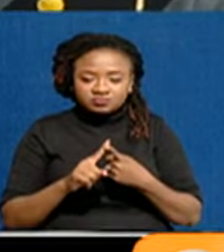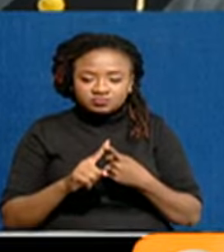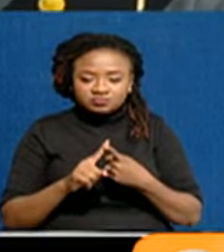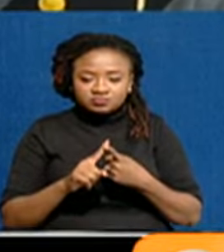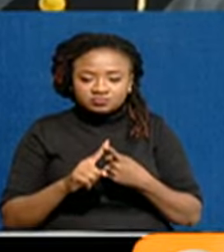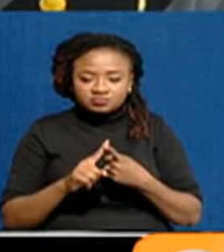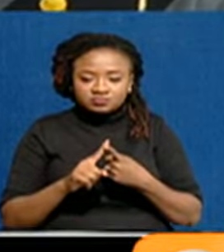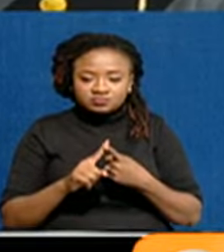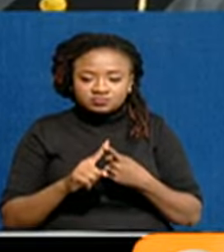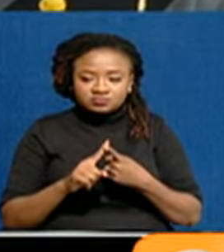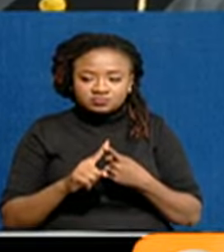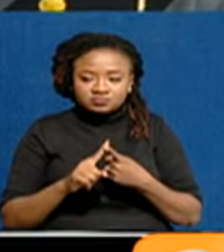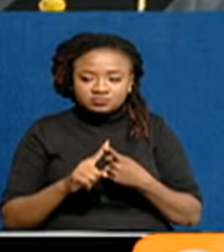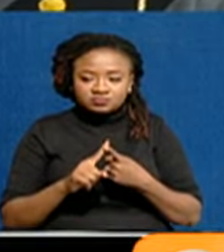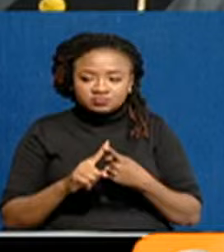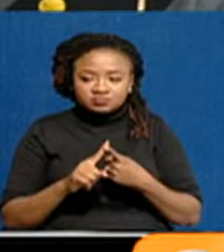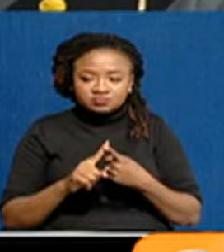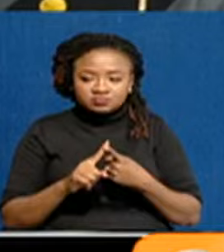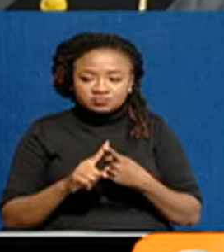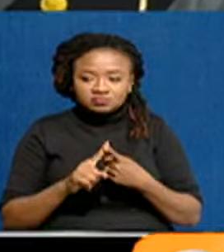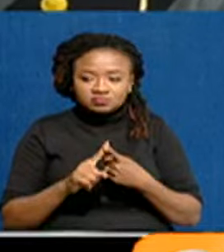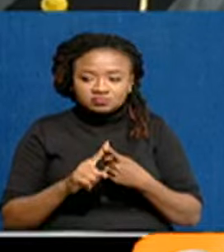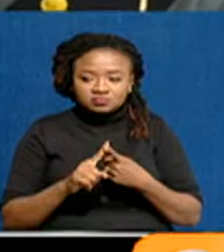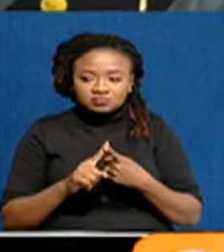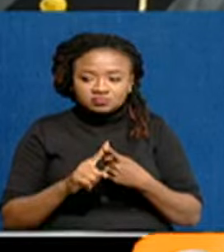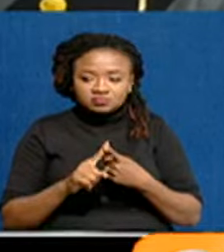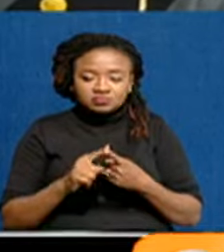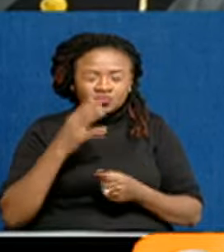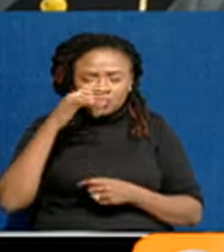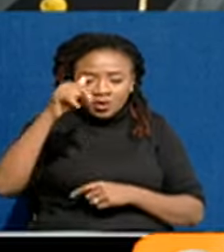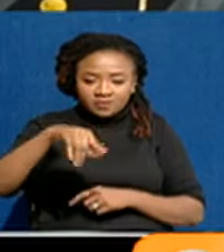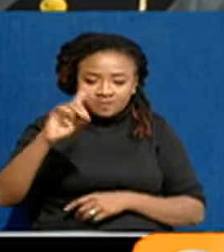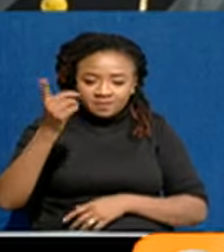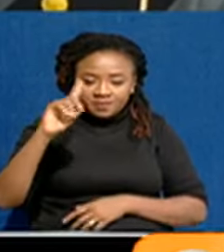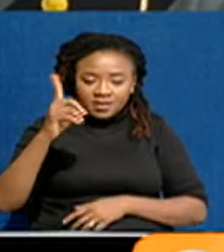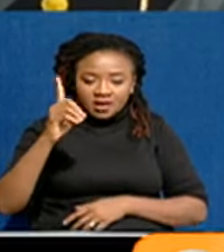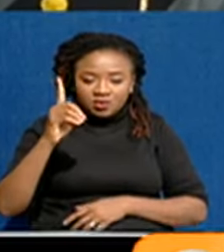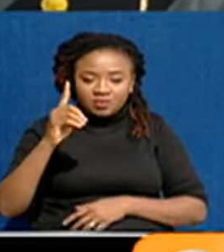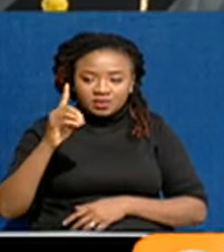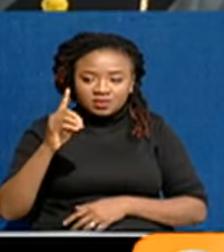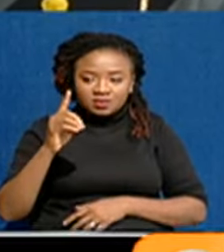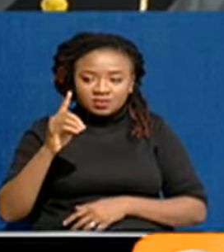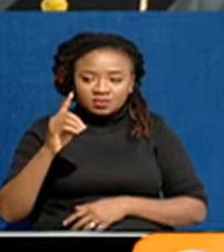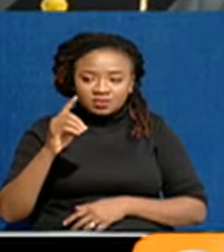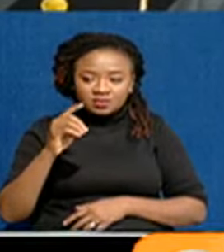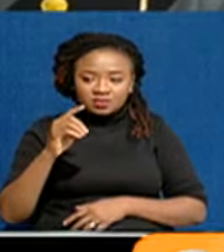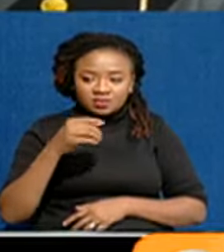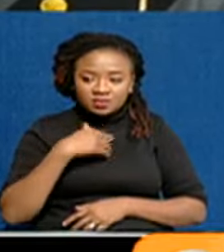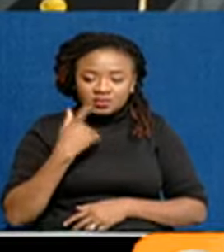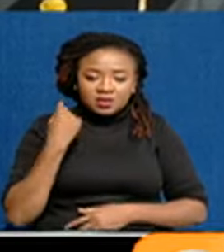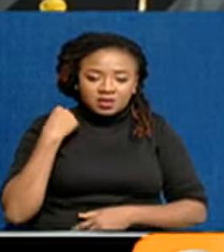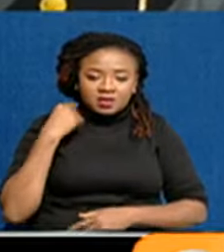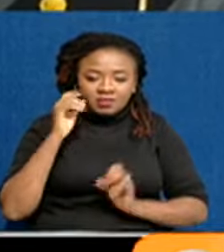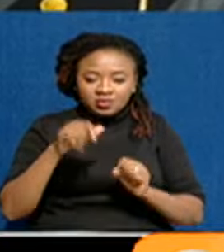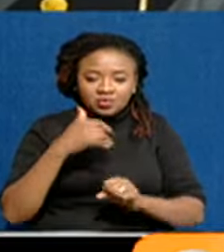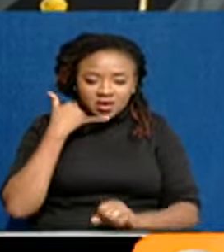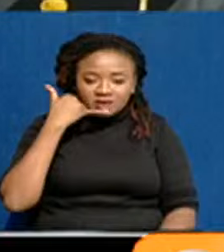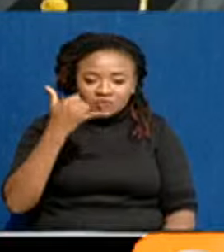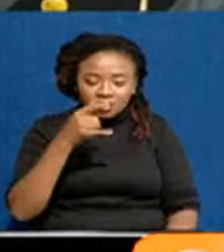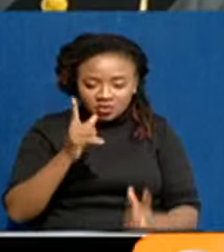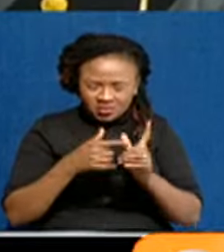call. And we have, for example, because Nairobi is the most affected right now, a number that somebody can actually call, so